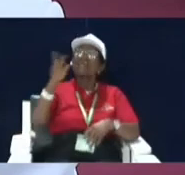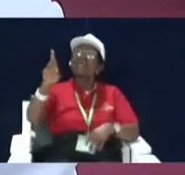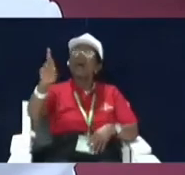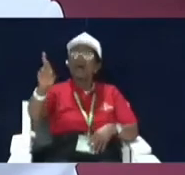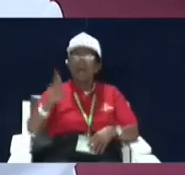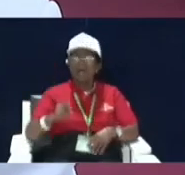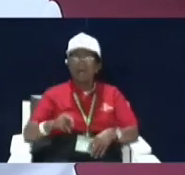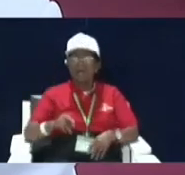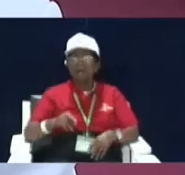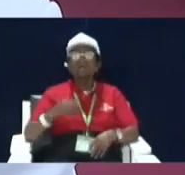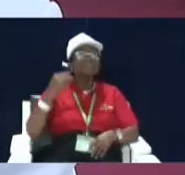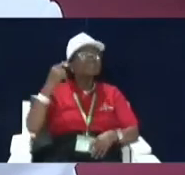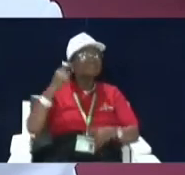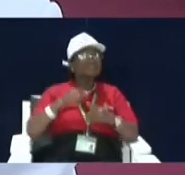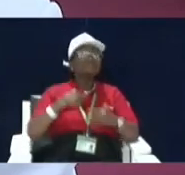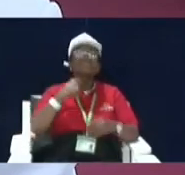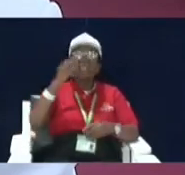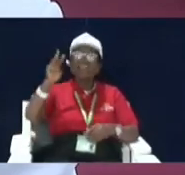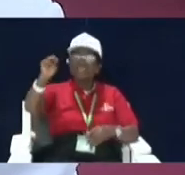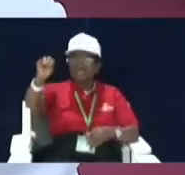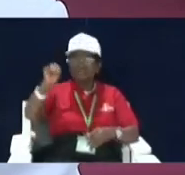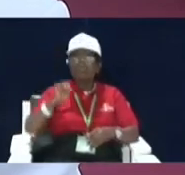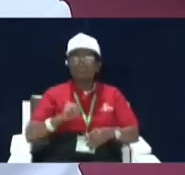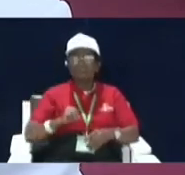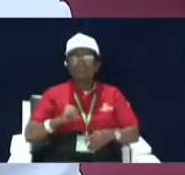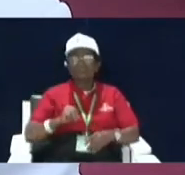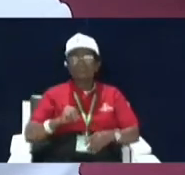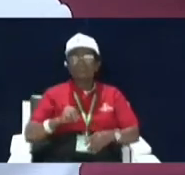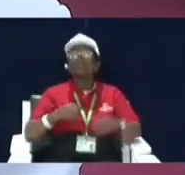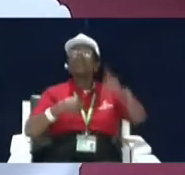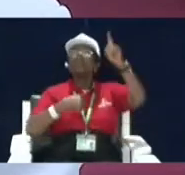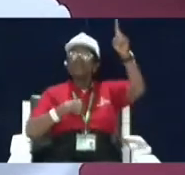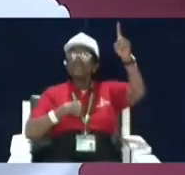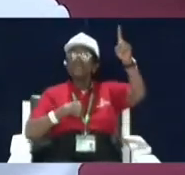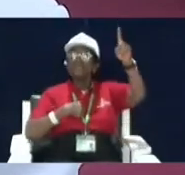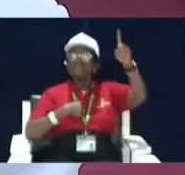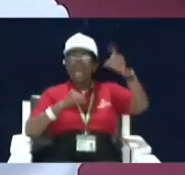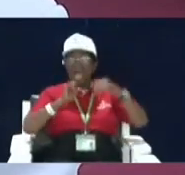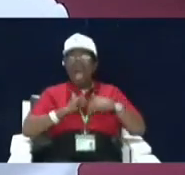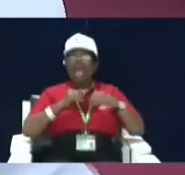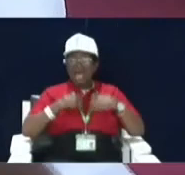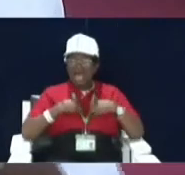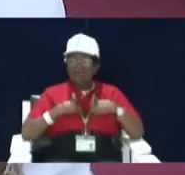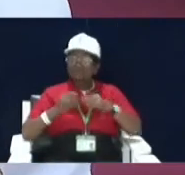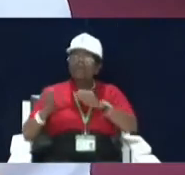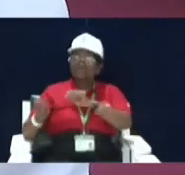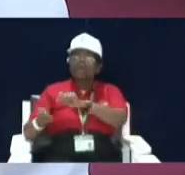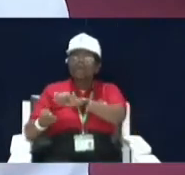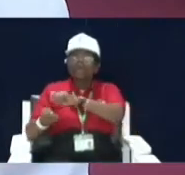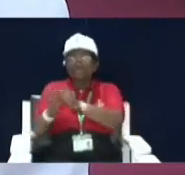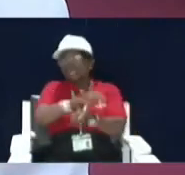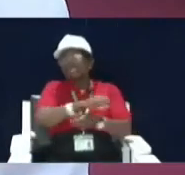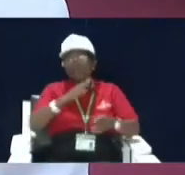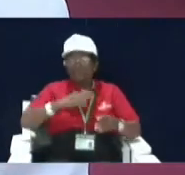I go and tell him. I've changed my mind. Now that's a wonder.